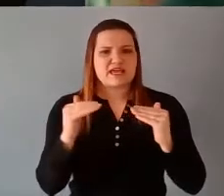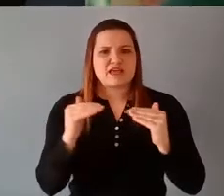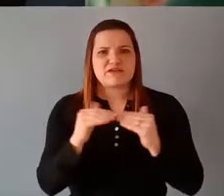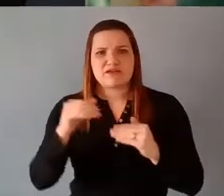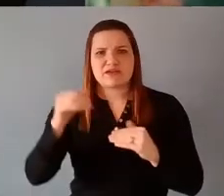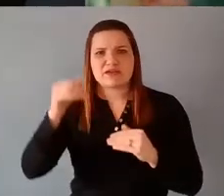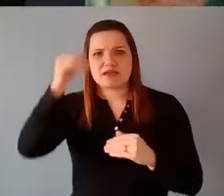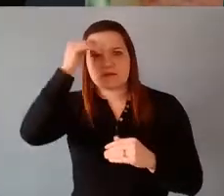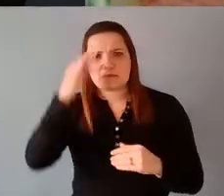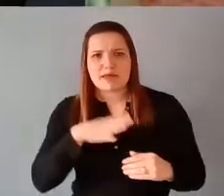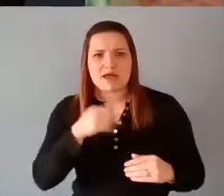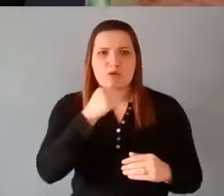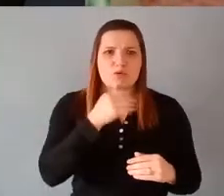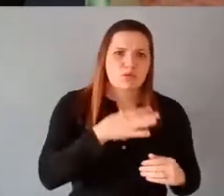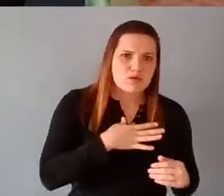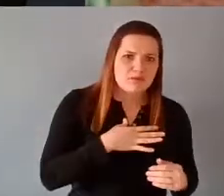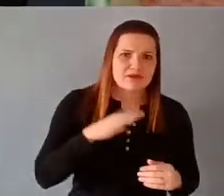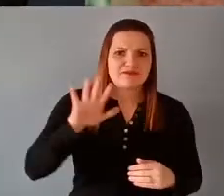50.6% female,